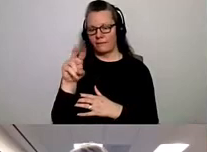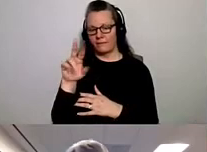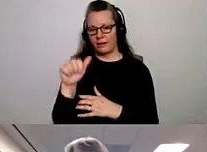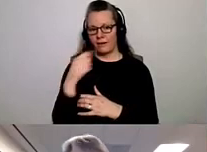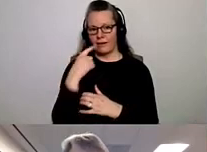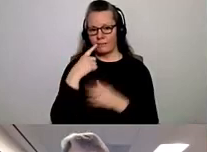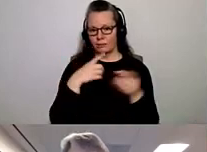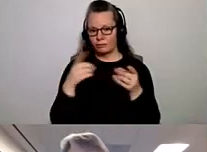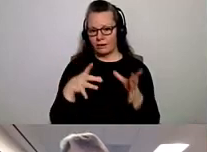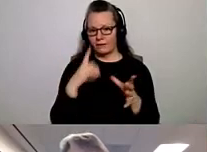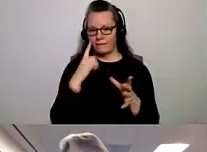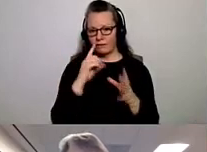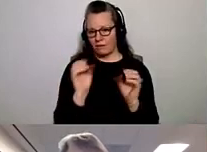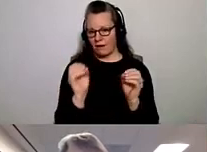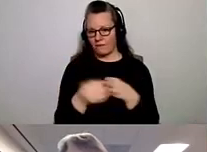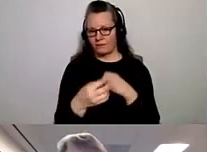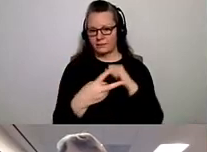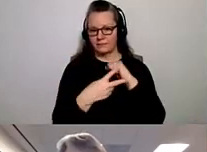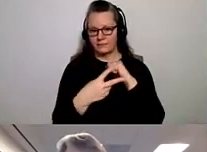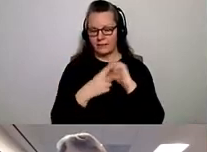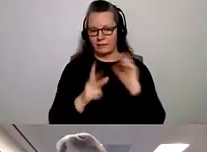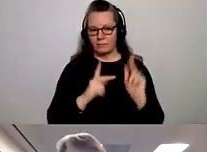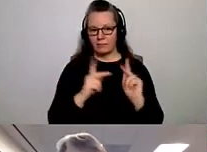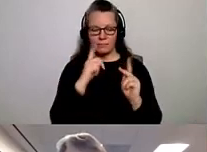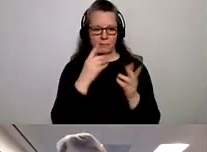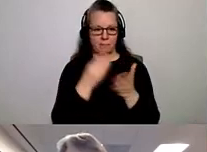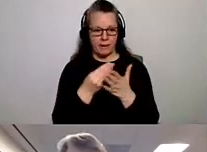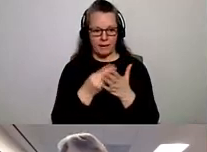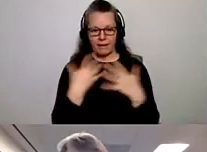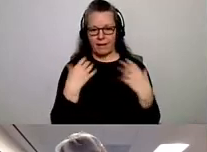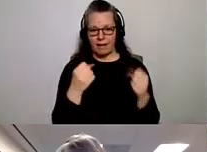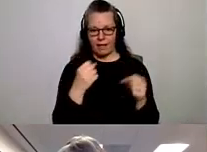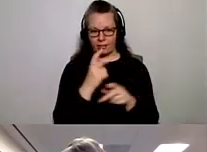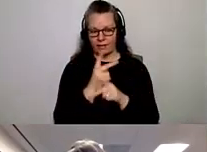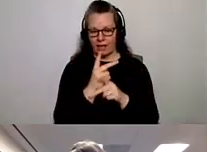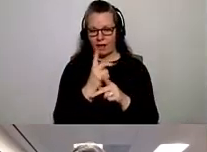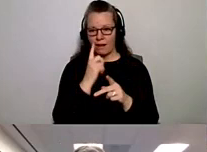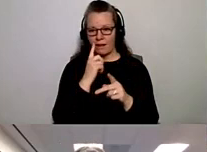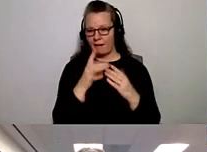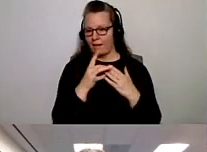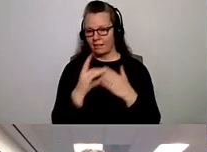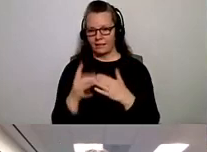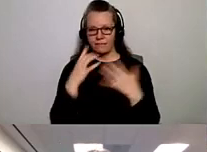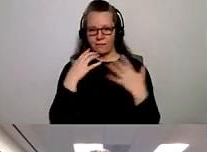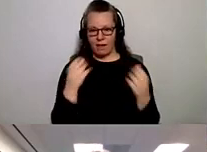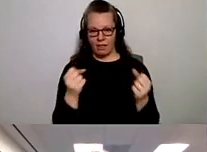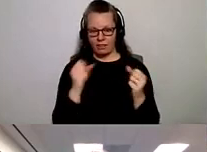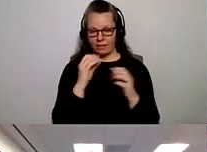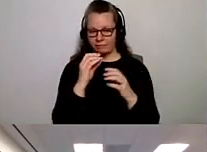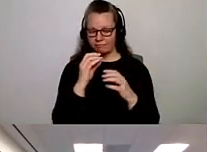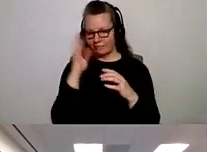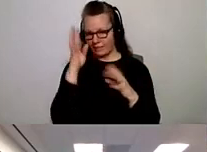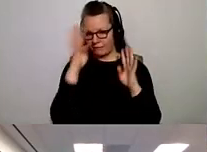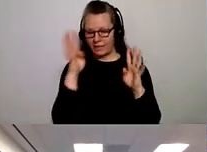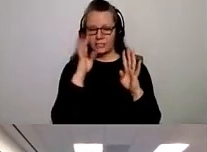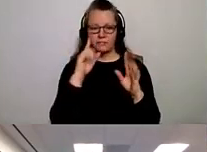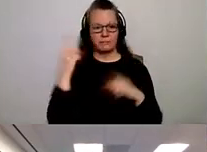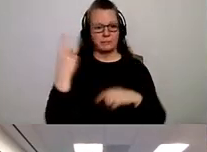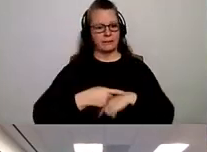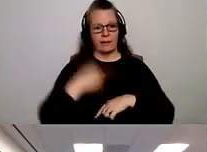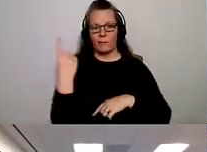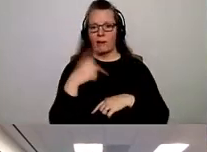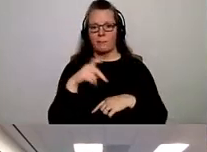on Healthcare. And I also lead the Office of eHealth Innovation. You know, since day one, the Polis Primavera